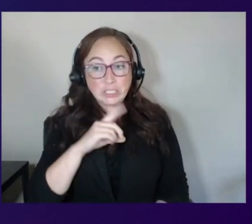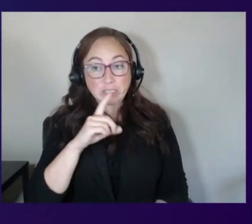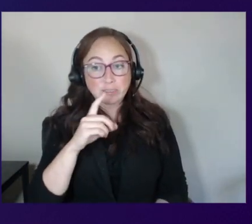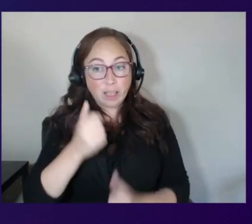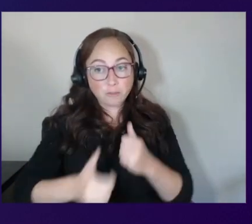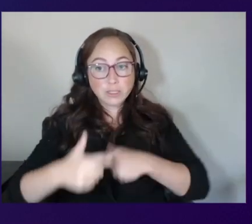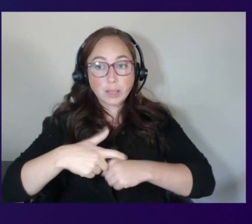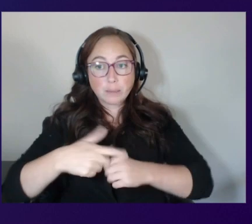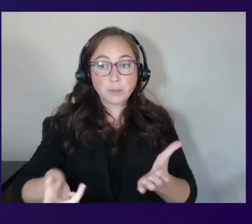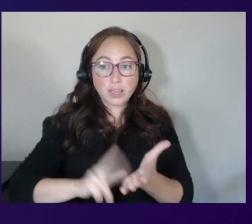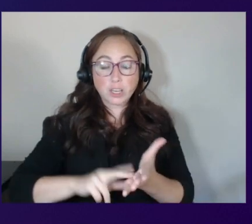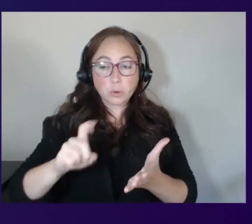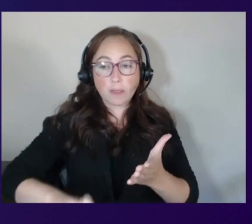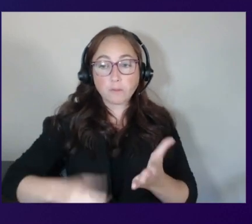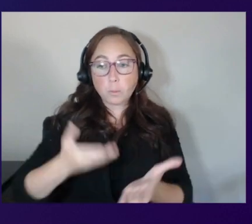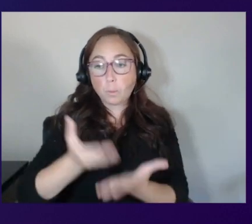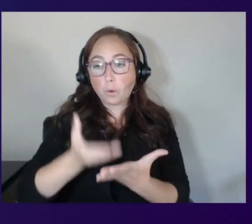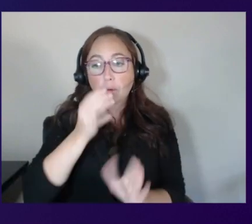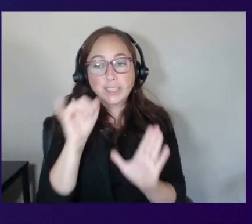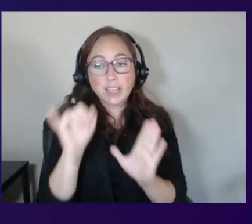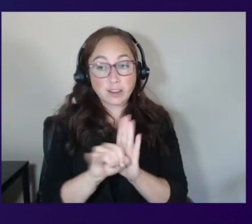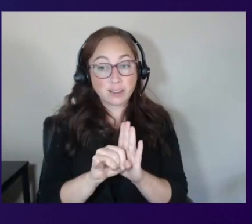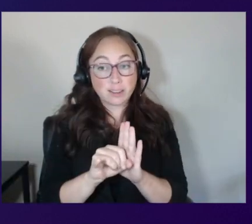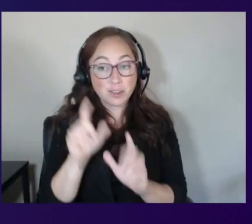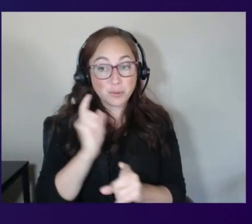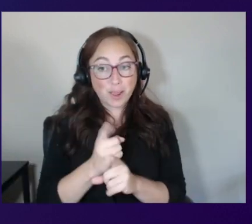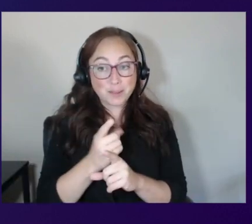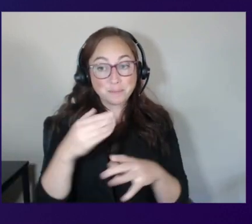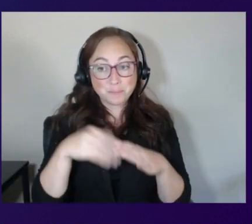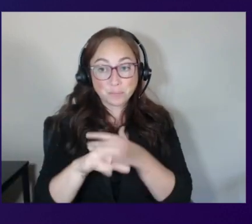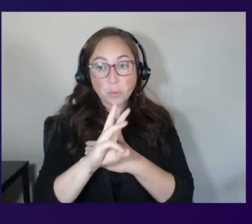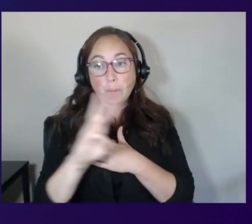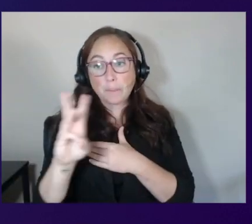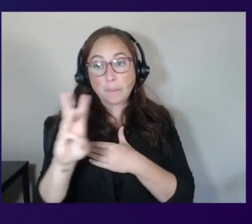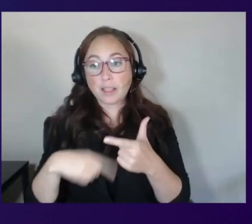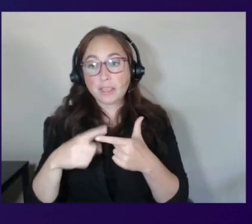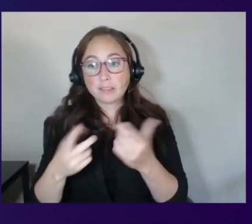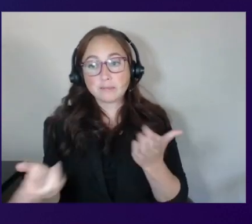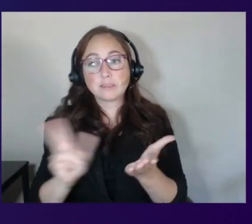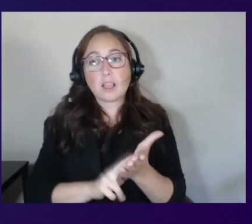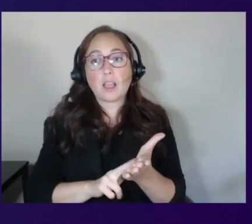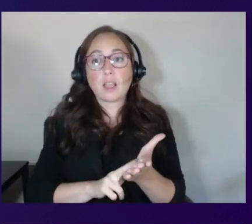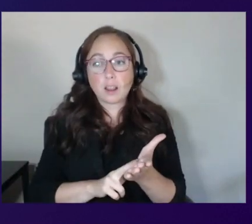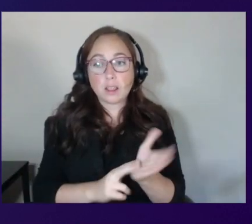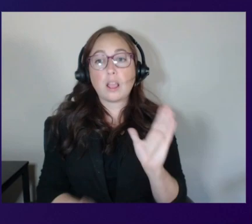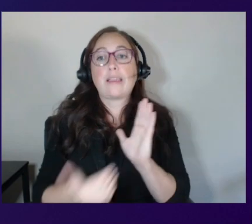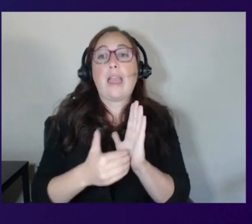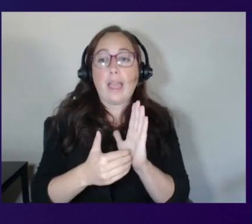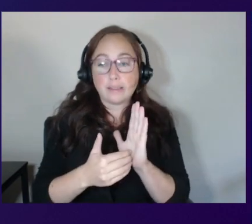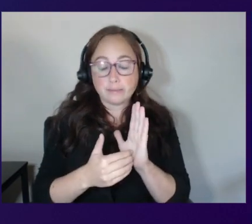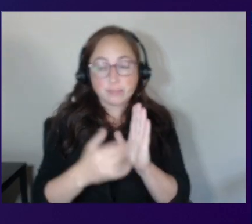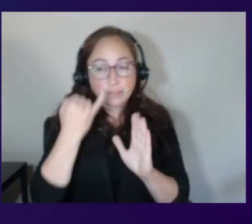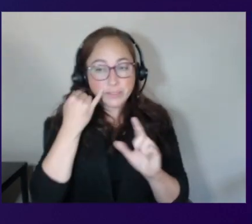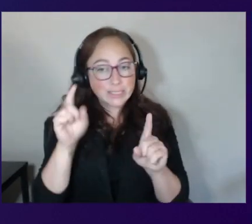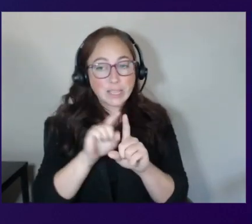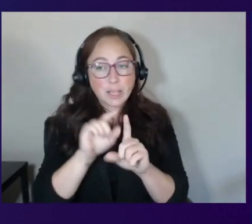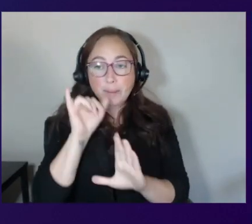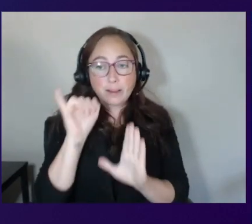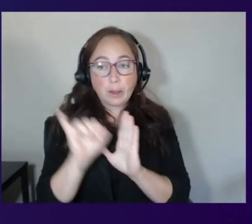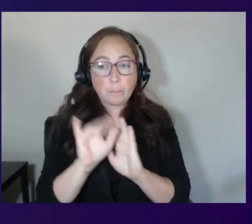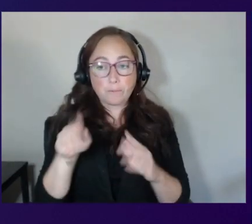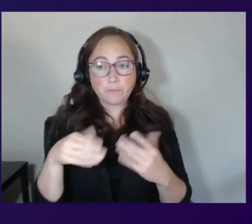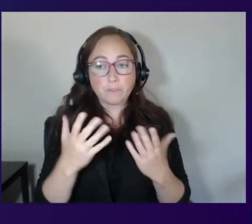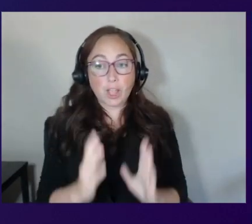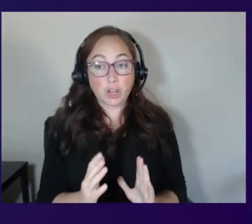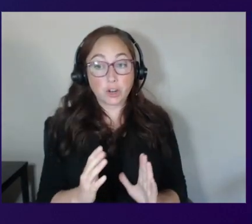the box, right? So they have to go to that website and then sign in again if you're using the same identity provider. Yeah. So I've got a